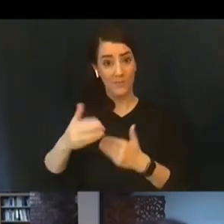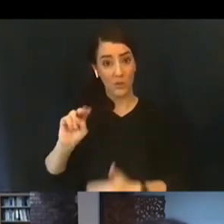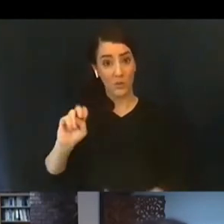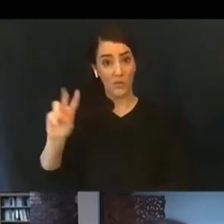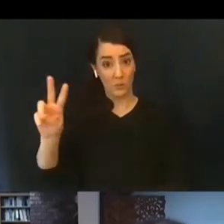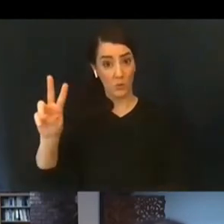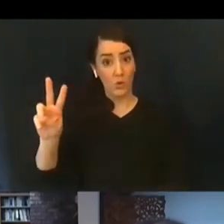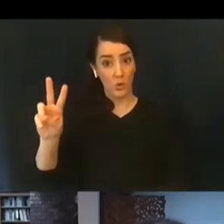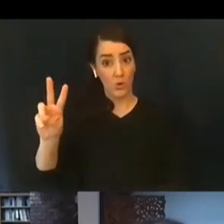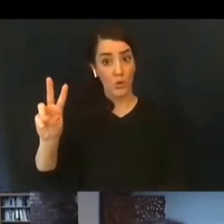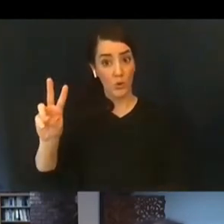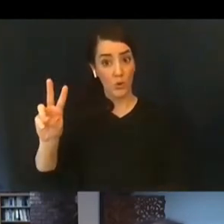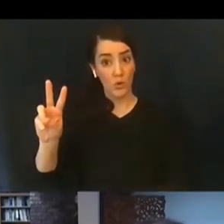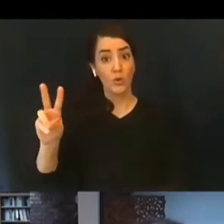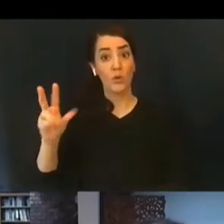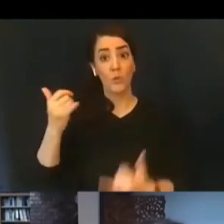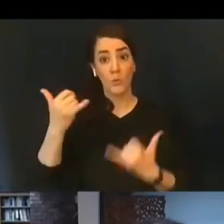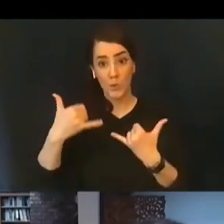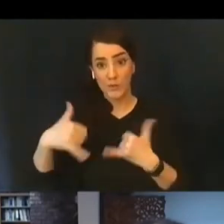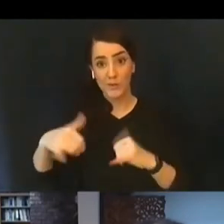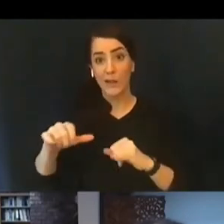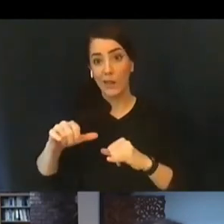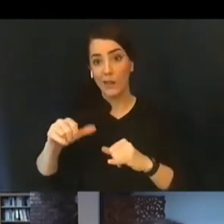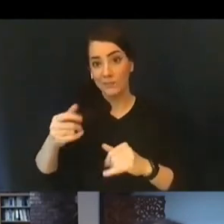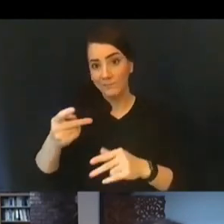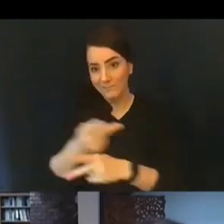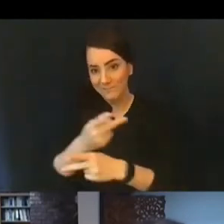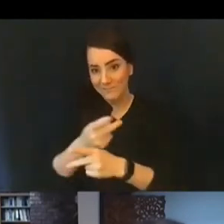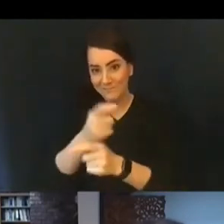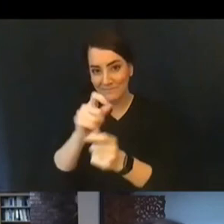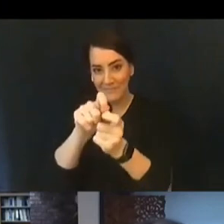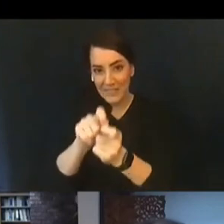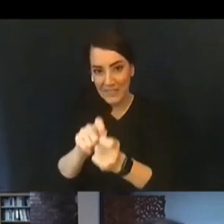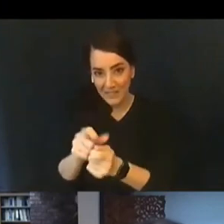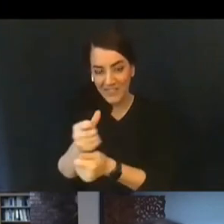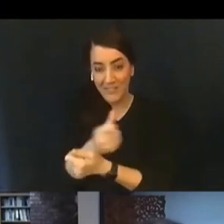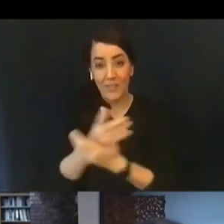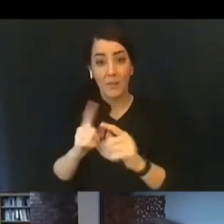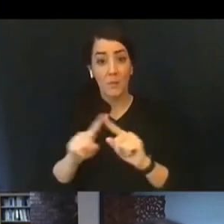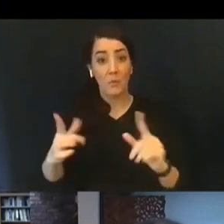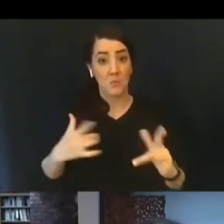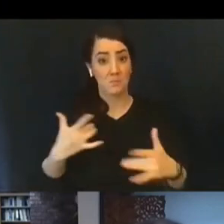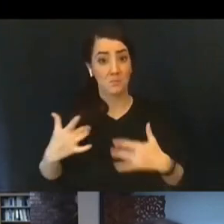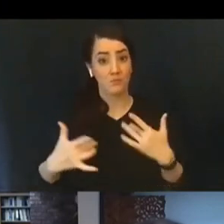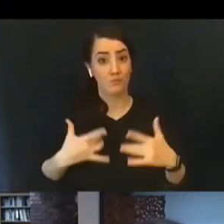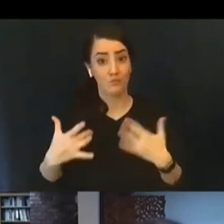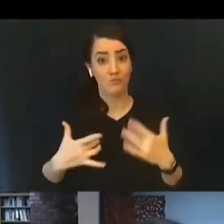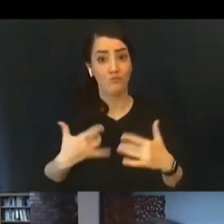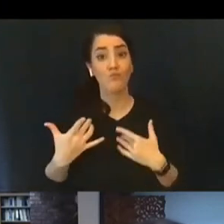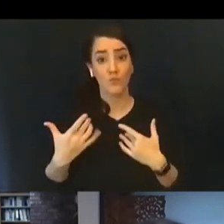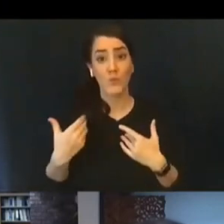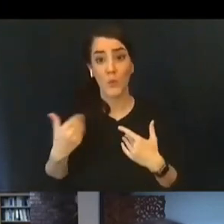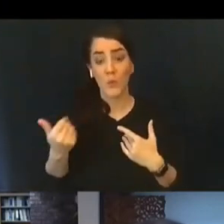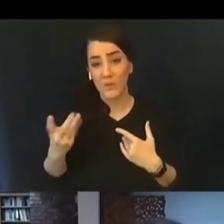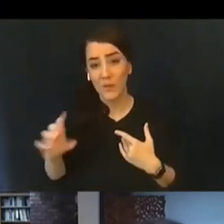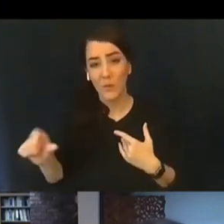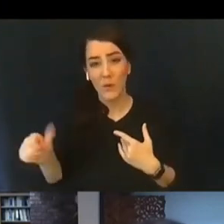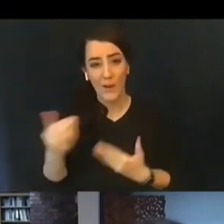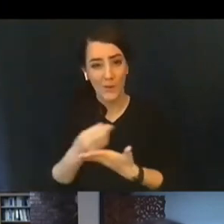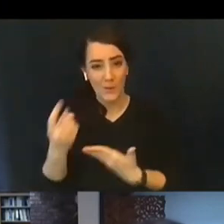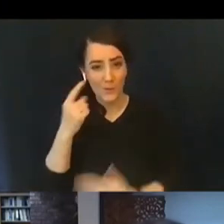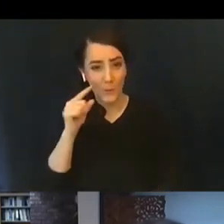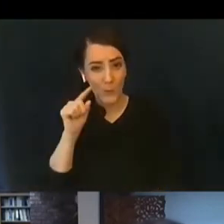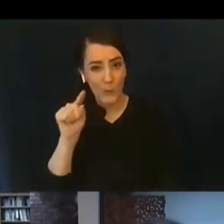it's still in the works, like I said, but it's something to look forward to. So, that, those would be the ways to, um,